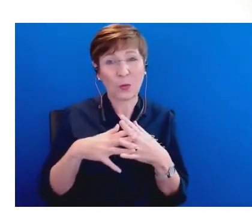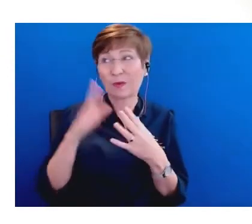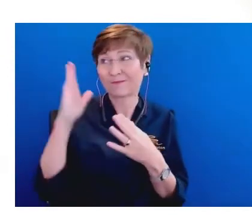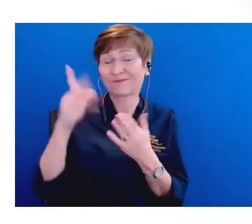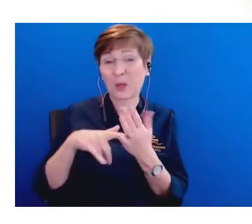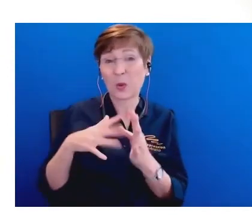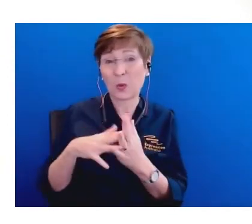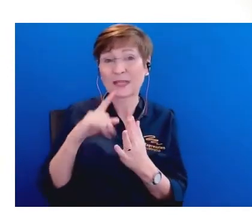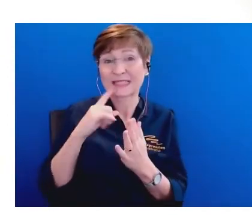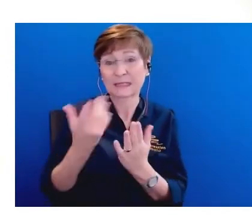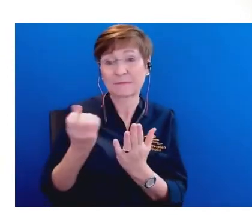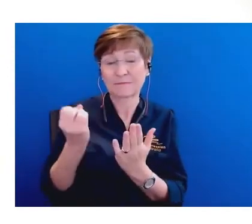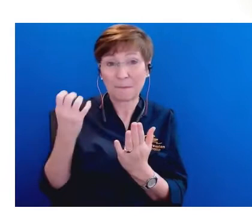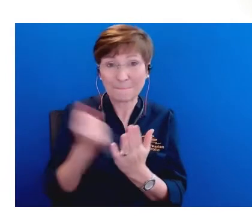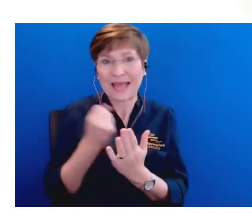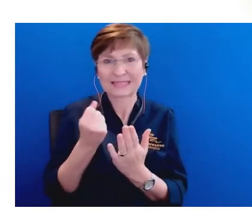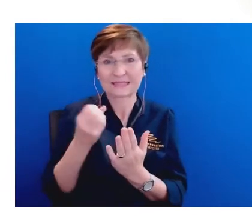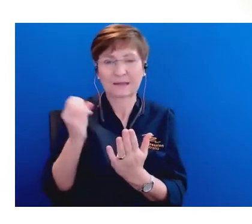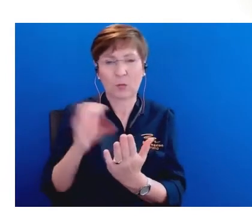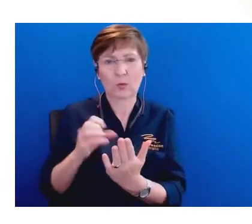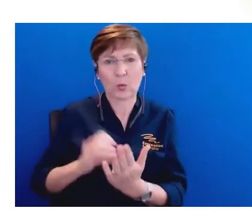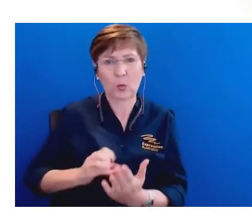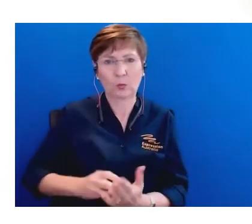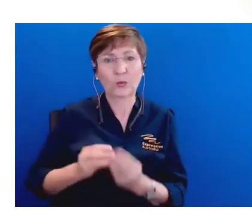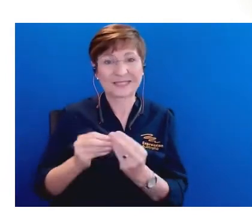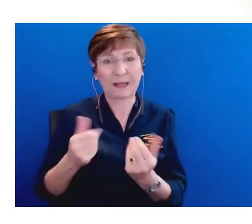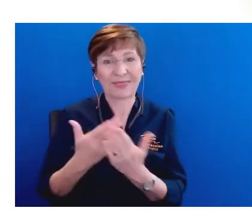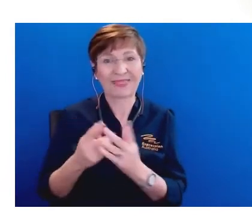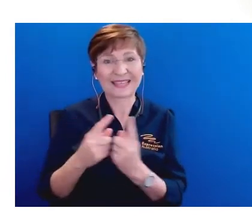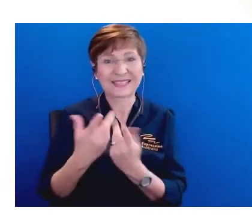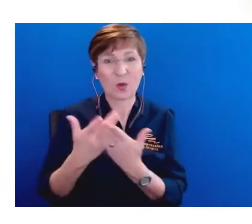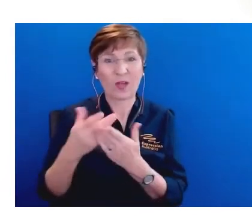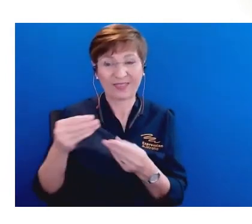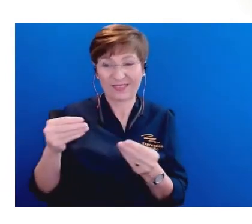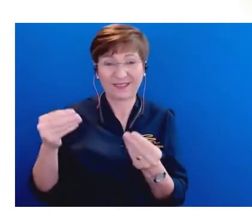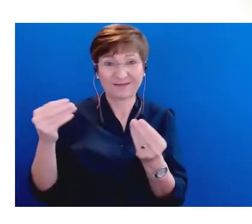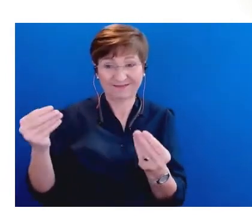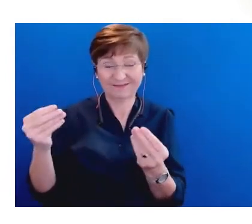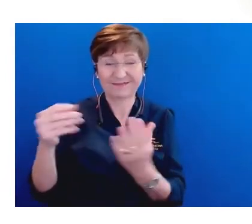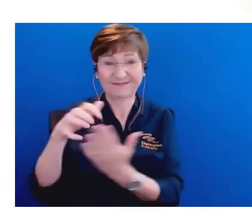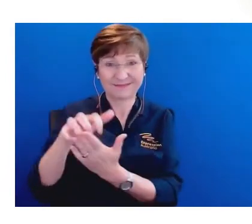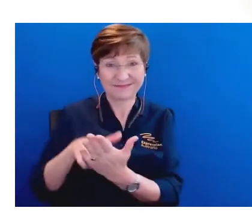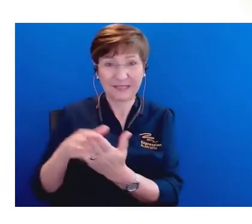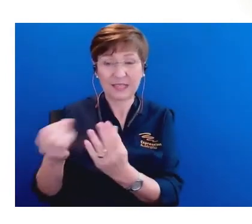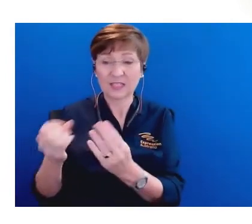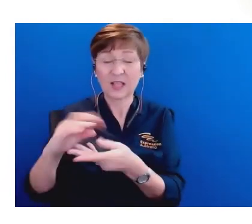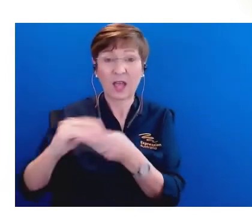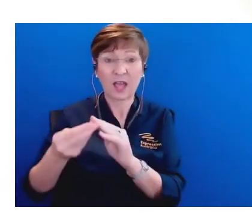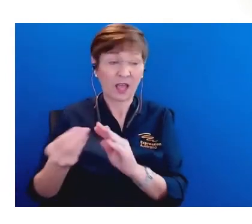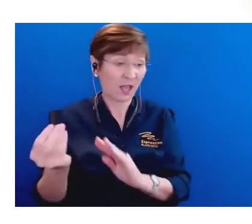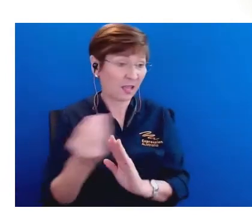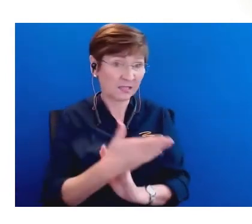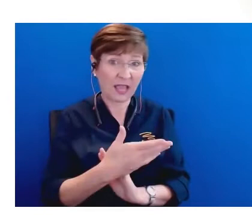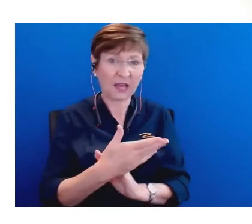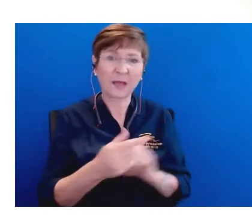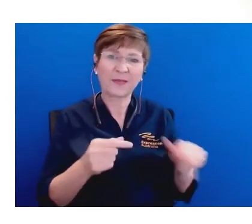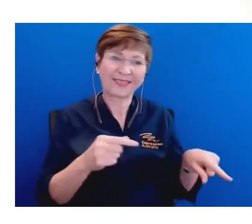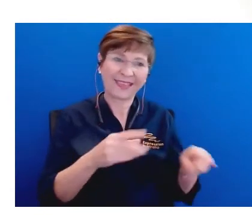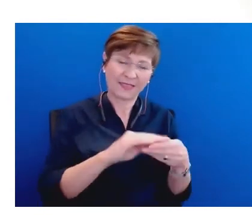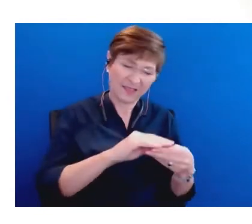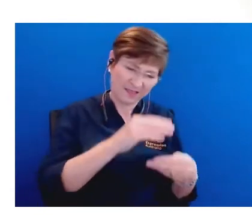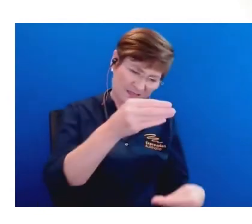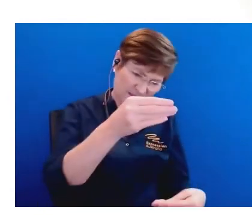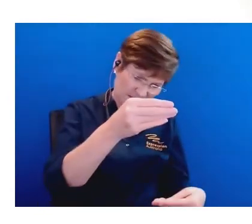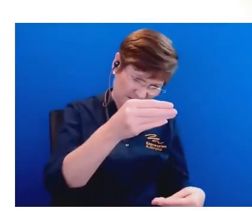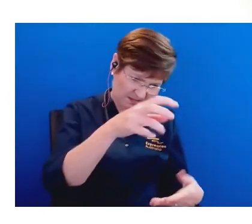And these legal obligations often work against accessibility. So, for instance, the consumer code